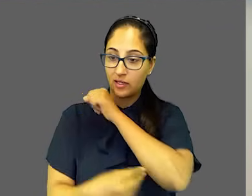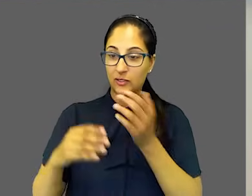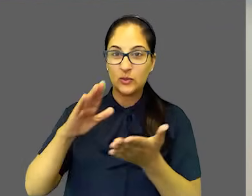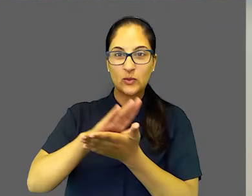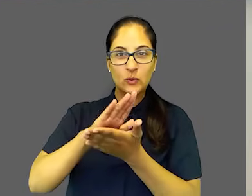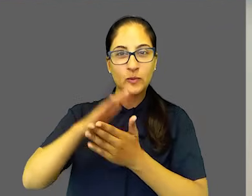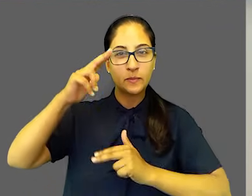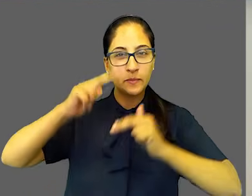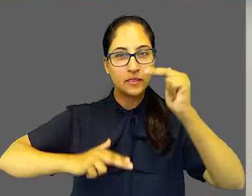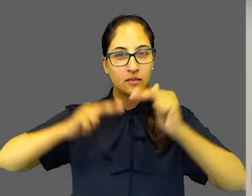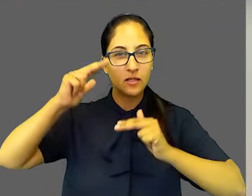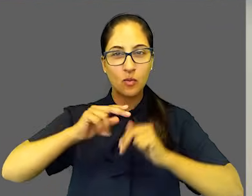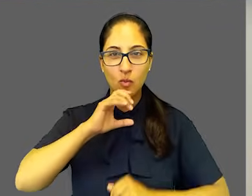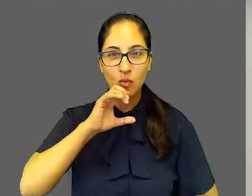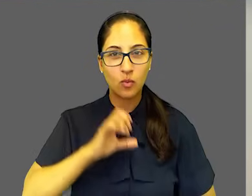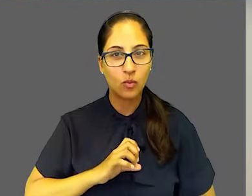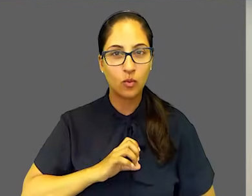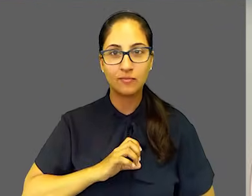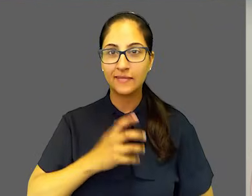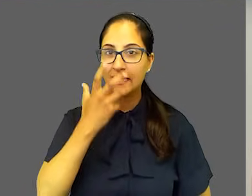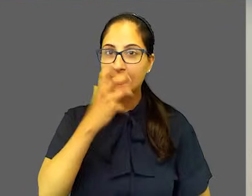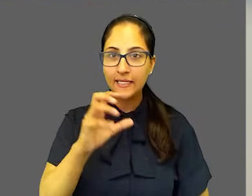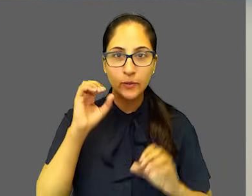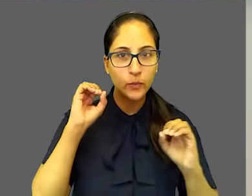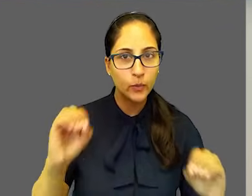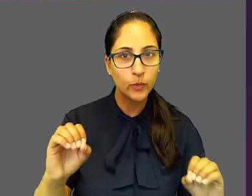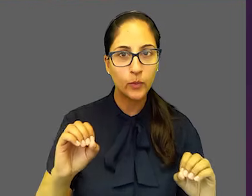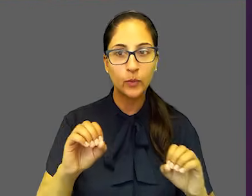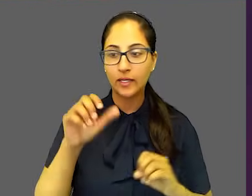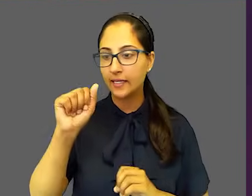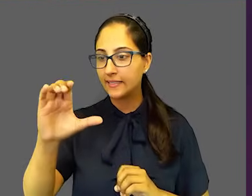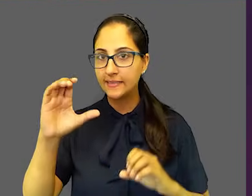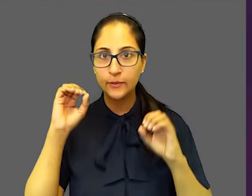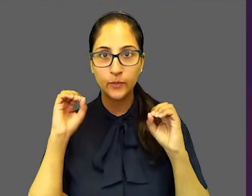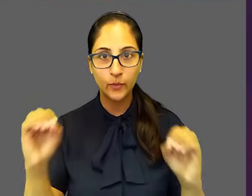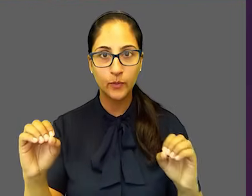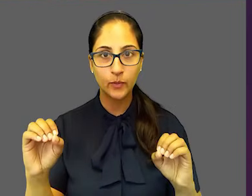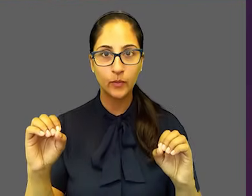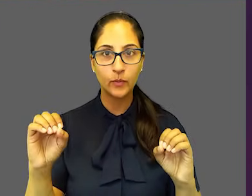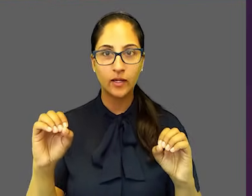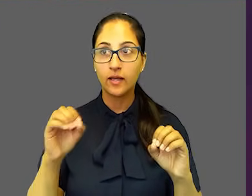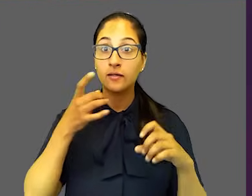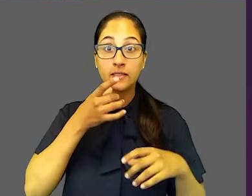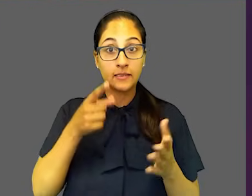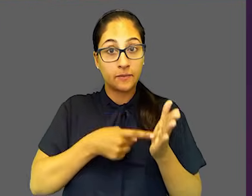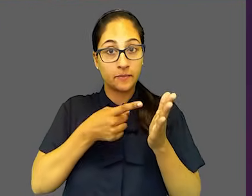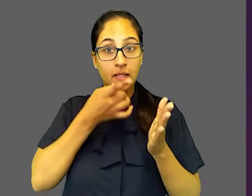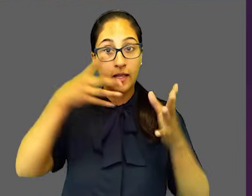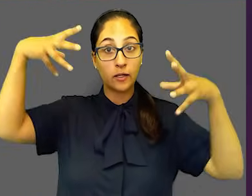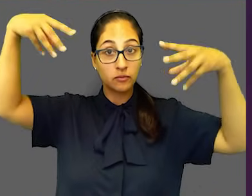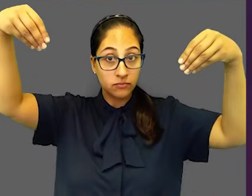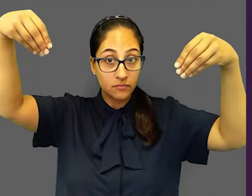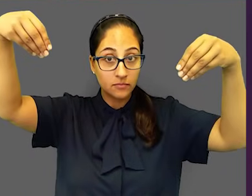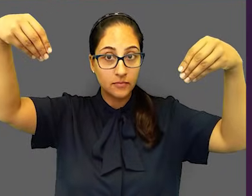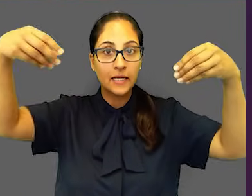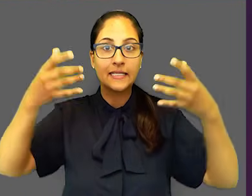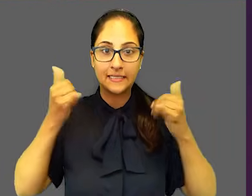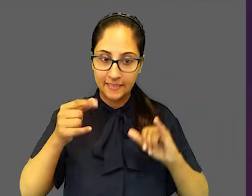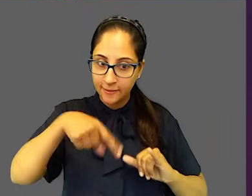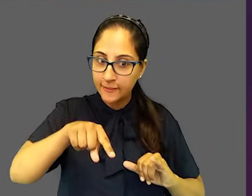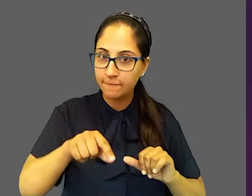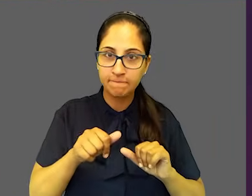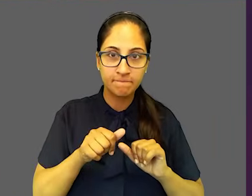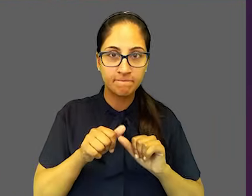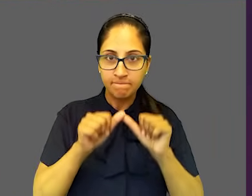seasons was just so inspiring for me. In my trip to Afghanistan, I was